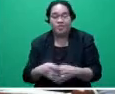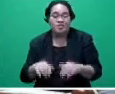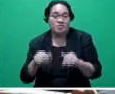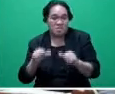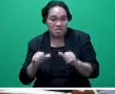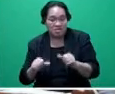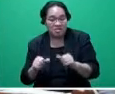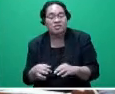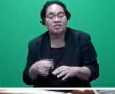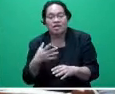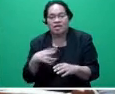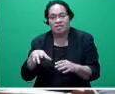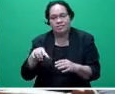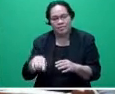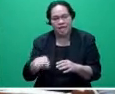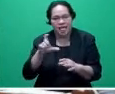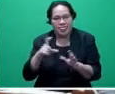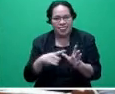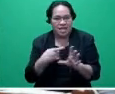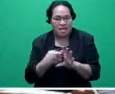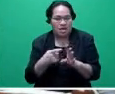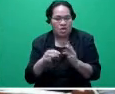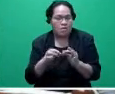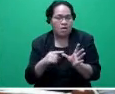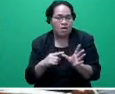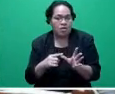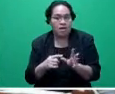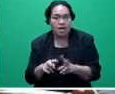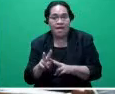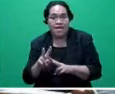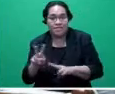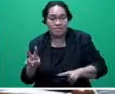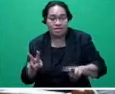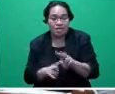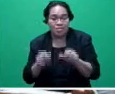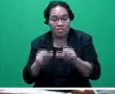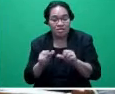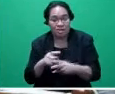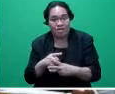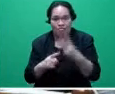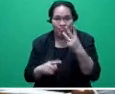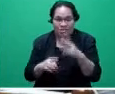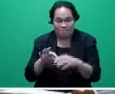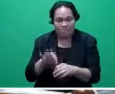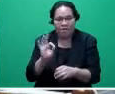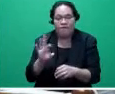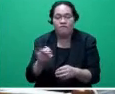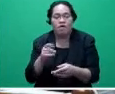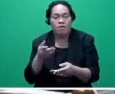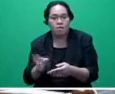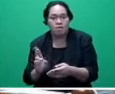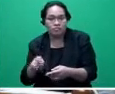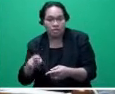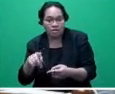Kumbuda Confederacy, and his 3 new vice presidents, Honorable Rotemu Mukapa from the Murray-Barsang Confederacy, Honorable